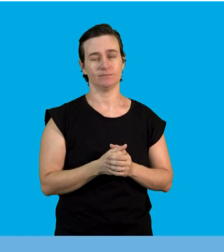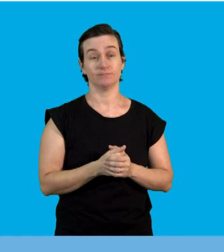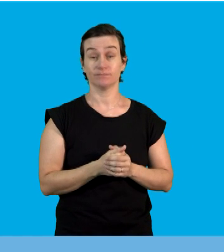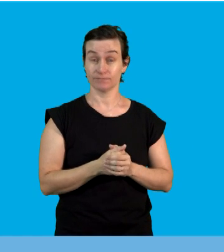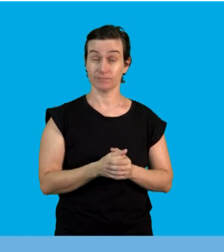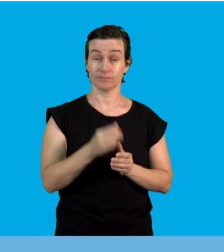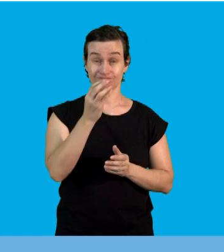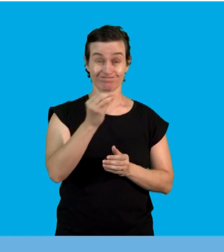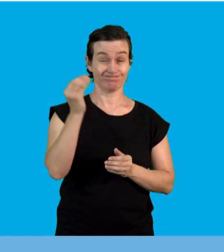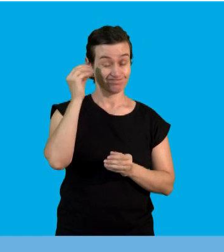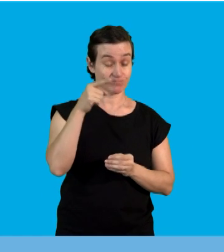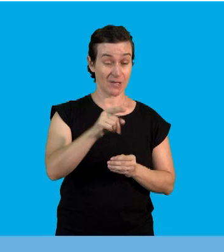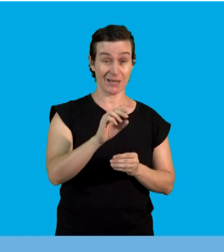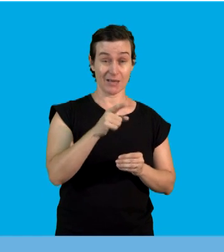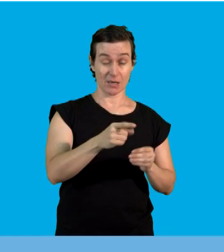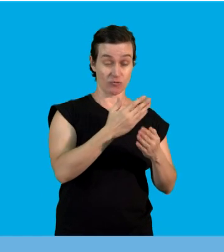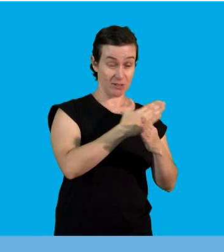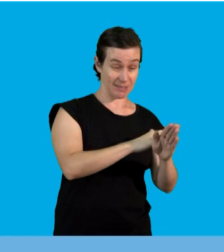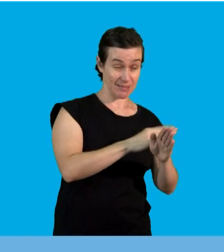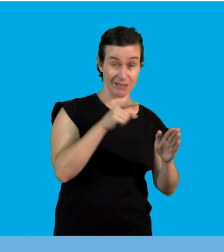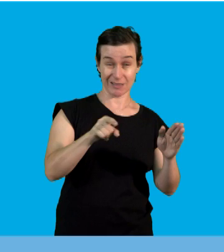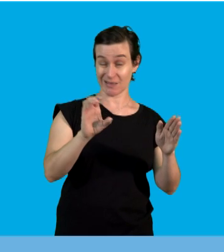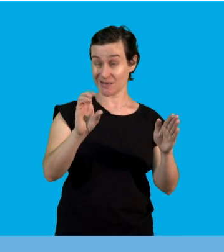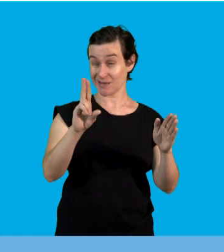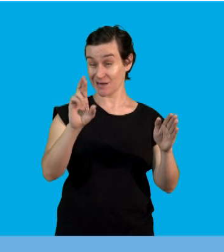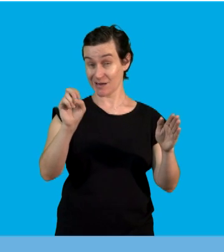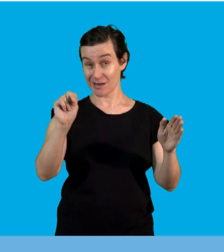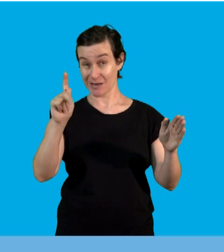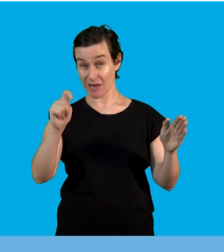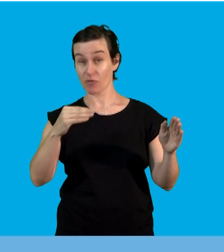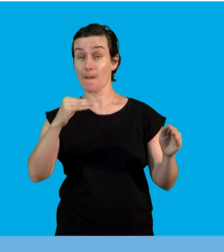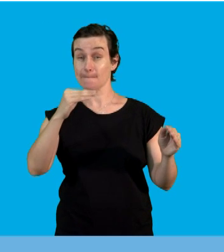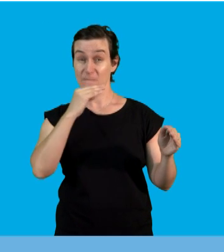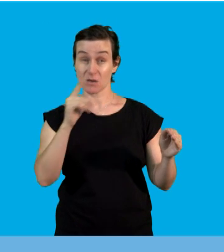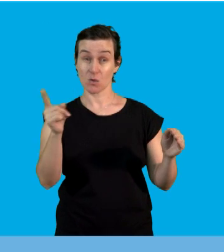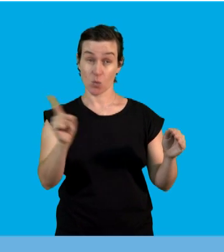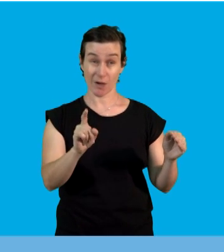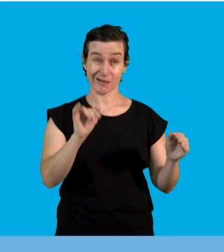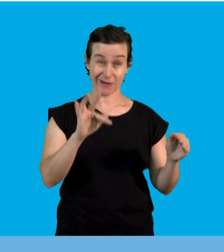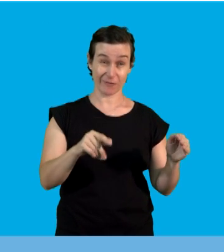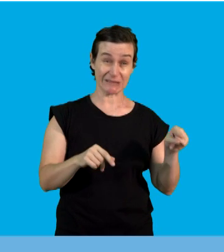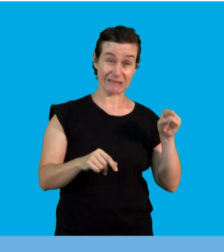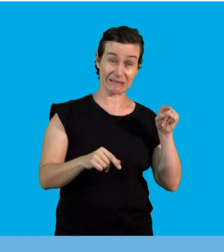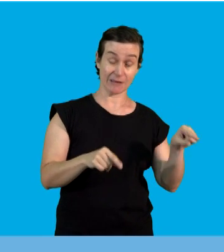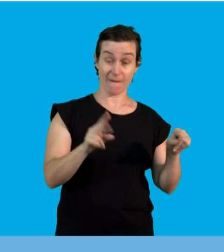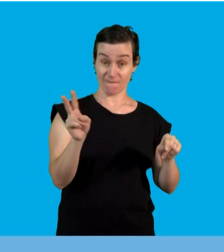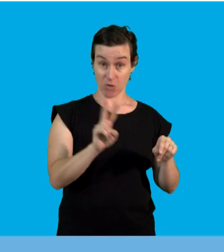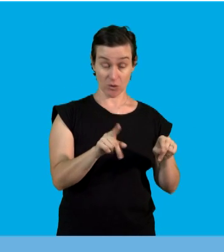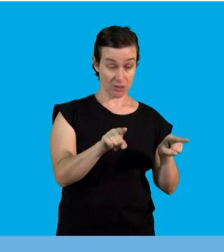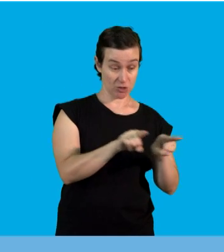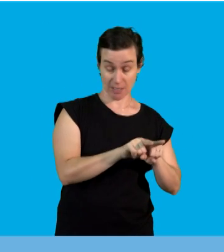the resistance, they have that relationship that when one increases, the other one is going to be decreasing. So if the voltage remains the